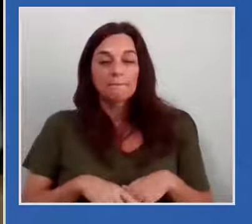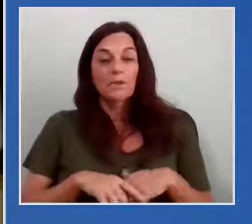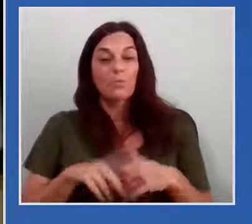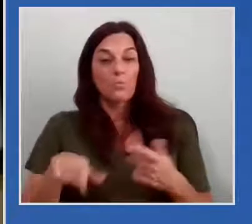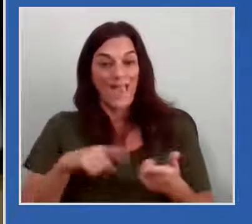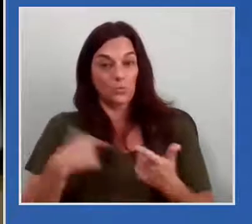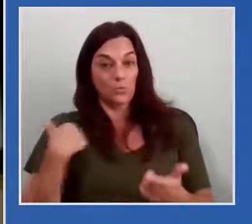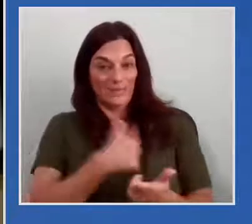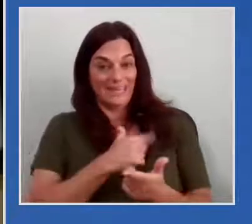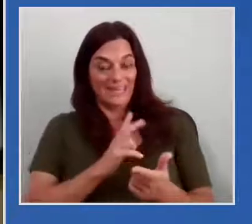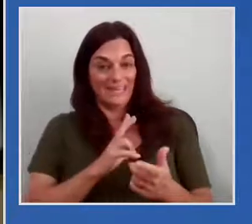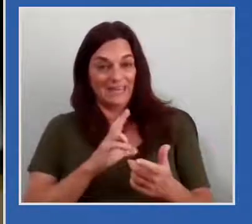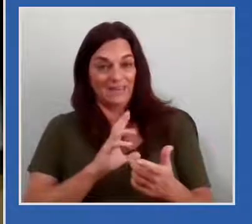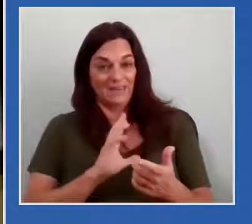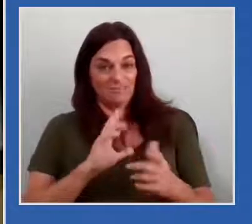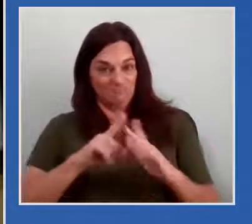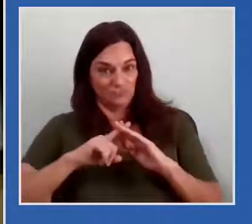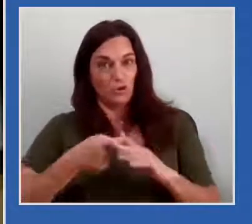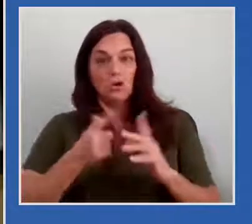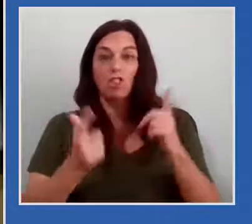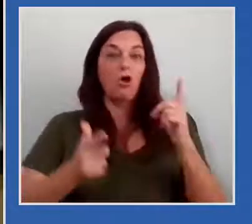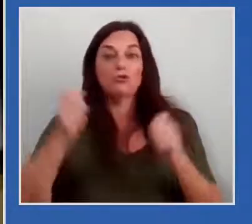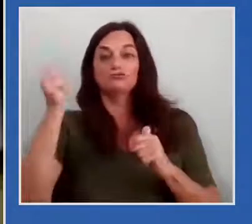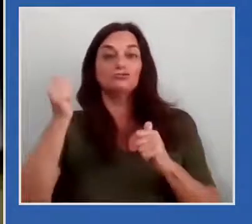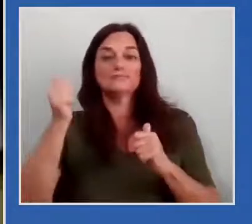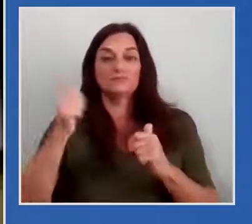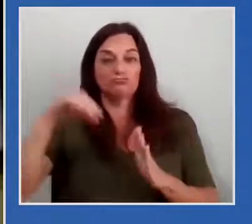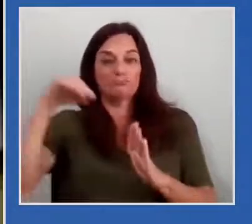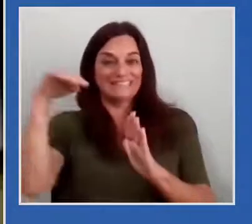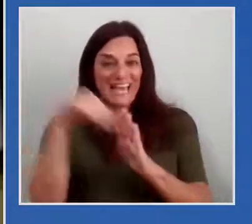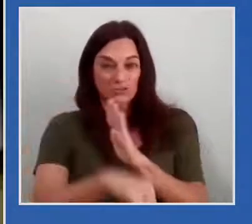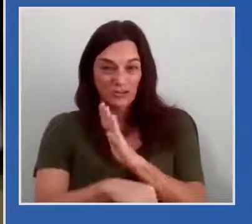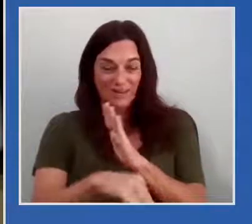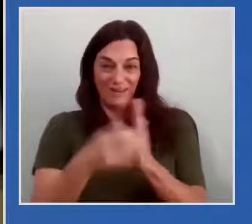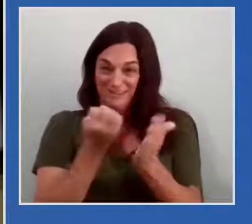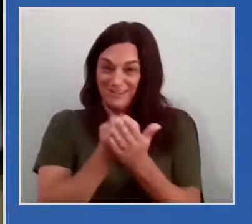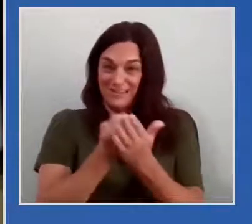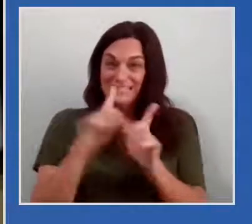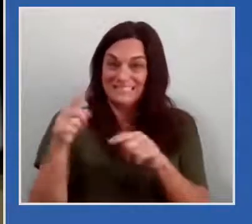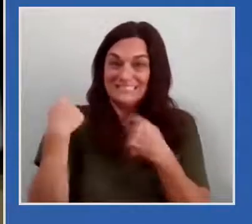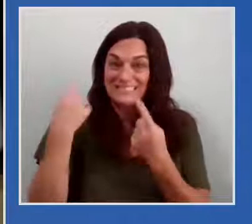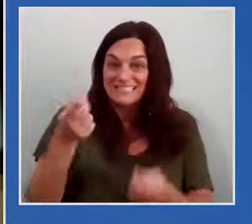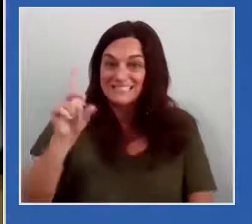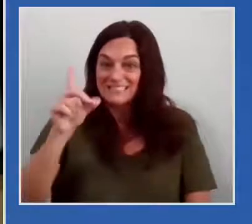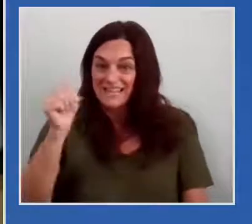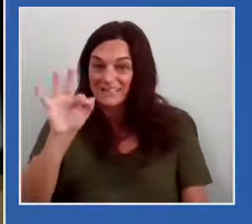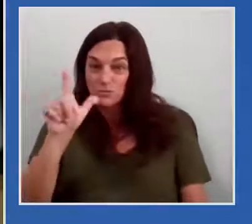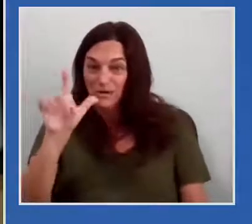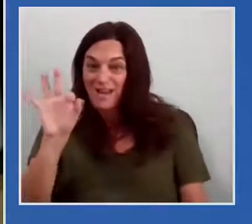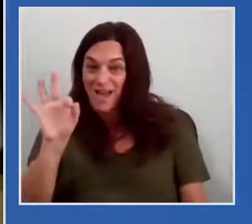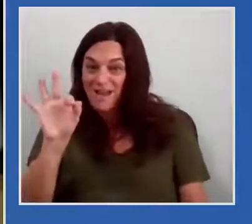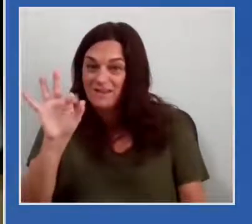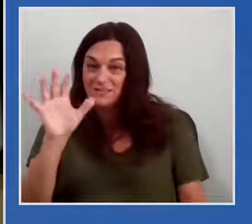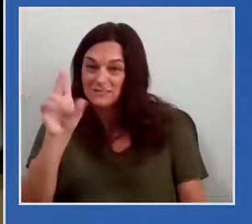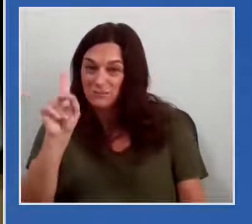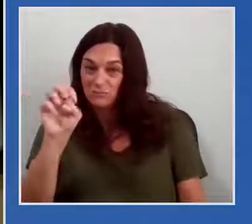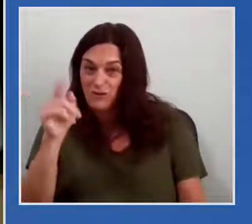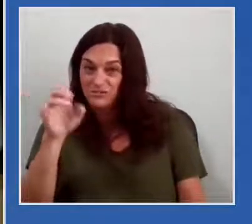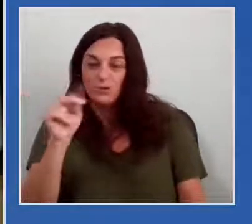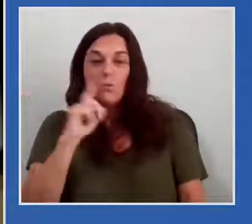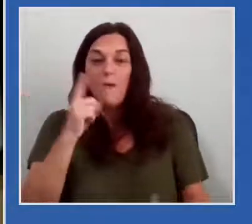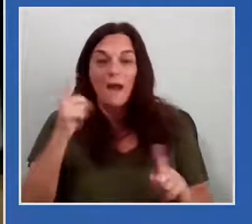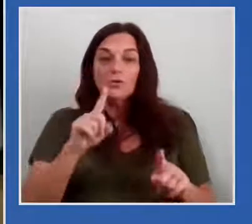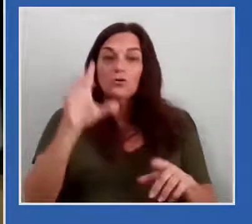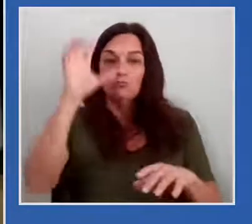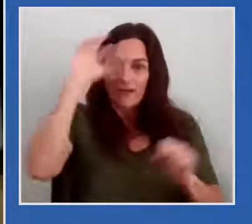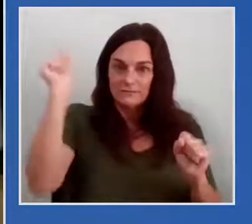the largest recession, the greatest recession since the Depression, what happened? The president put me in charge of the